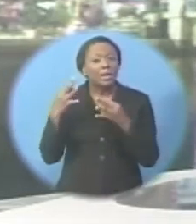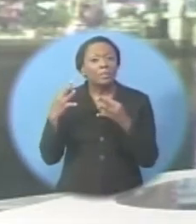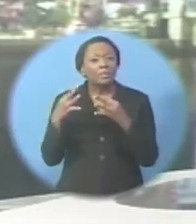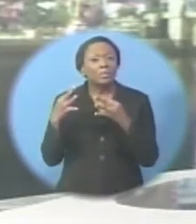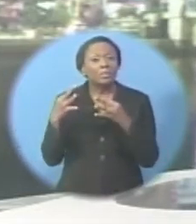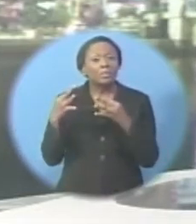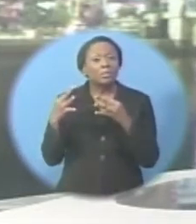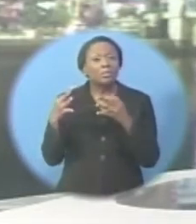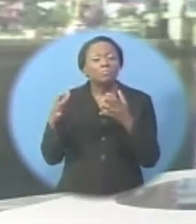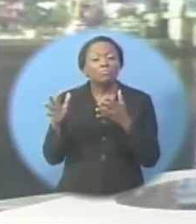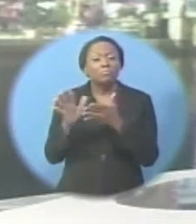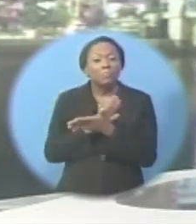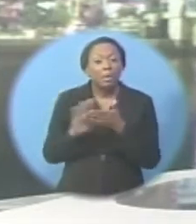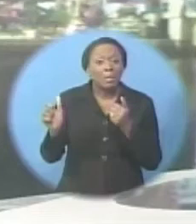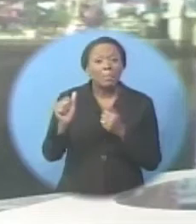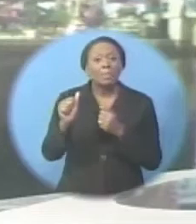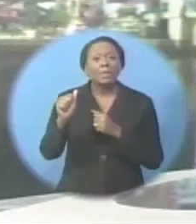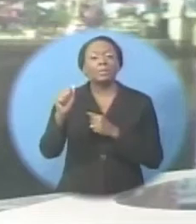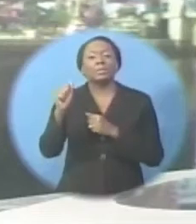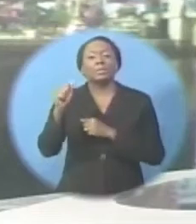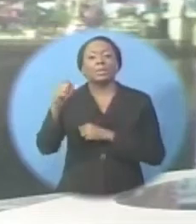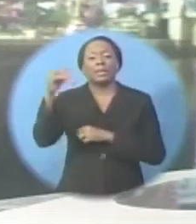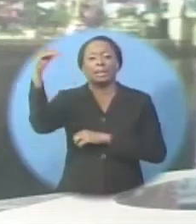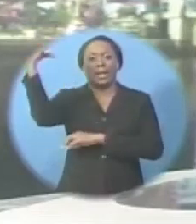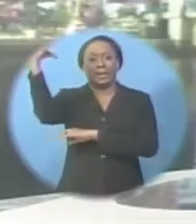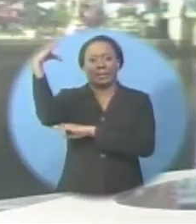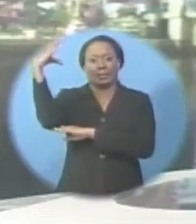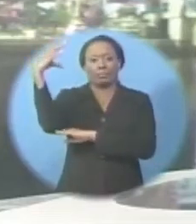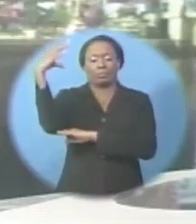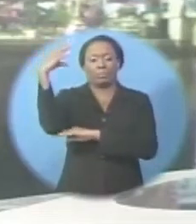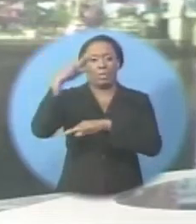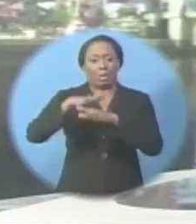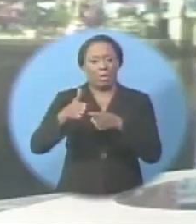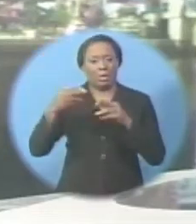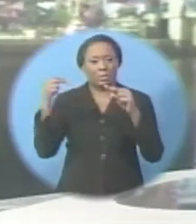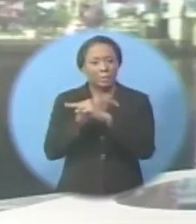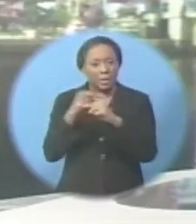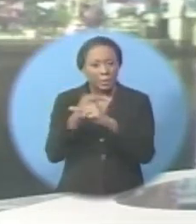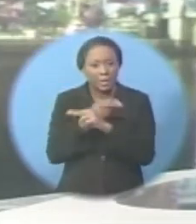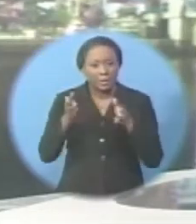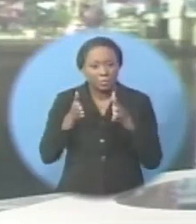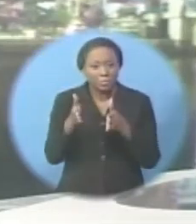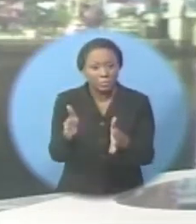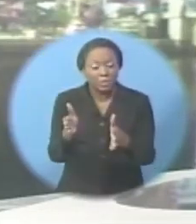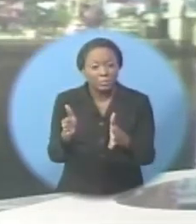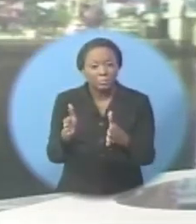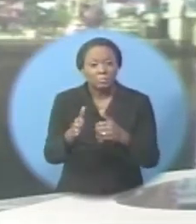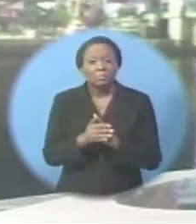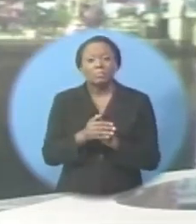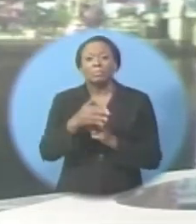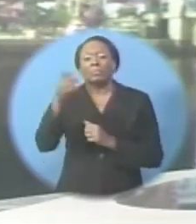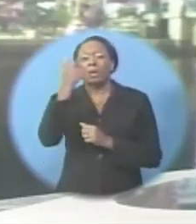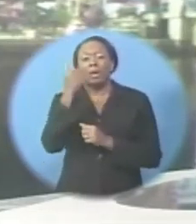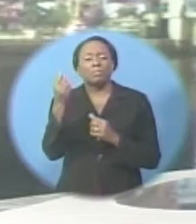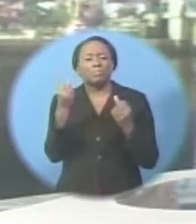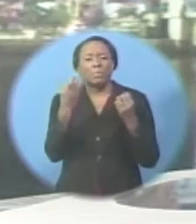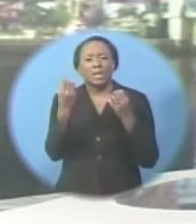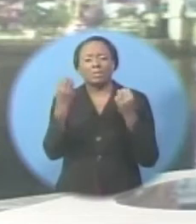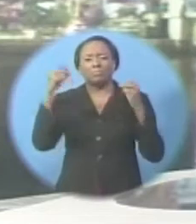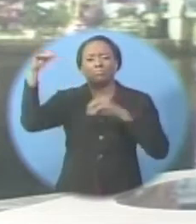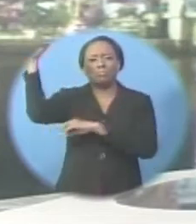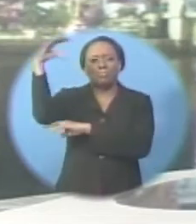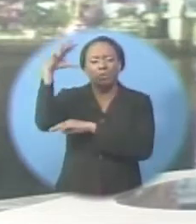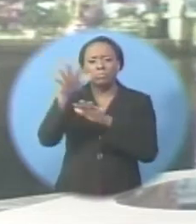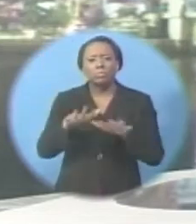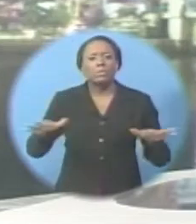Mr. Innes says while government is committed to maintaining and improving the network of streetlights along the country's highways, they cannot